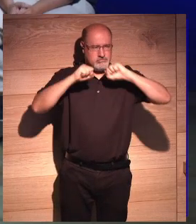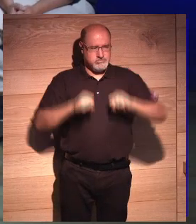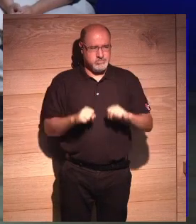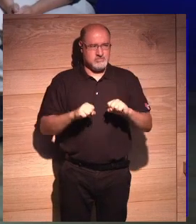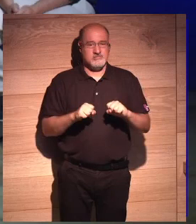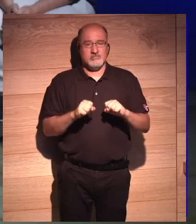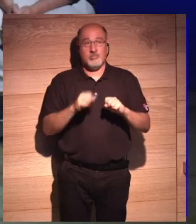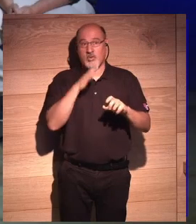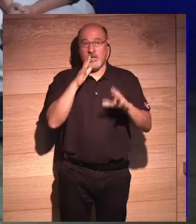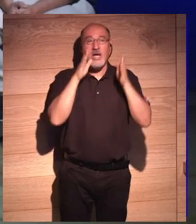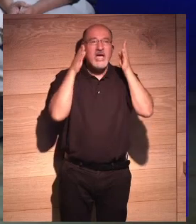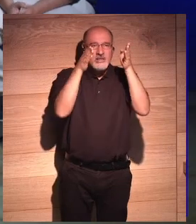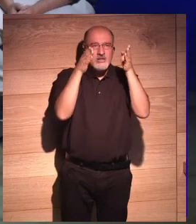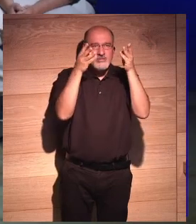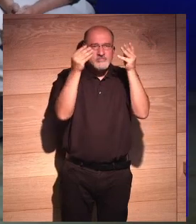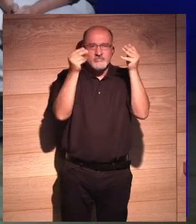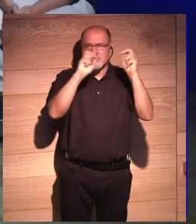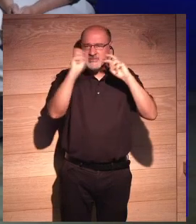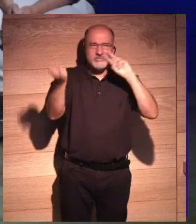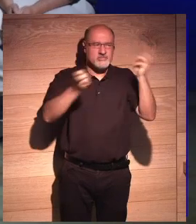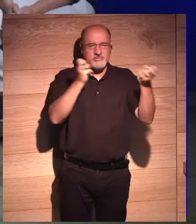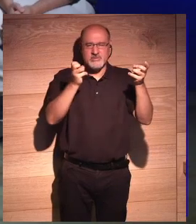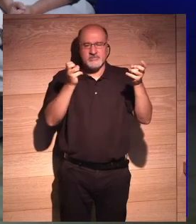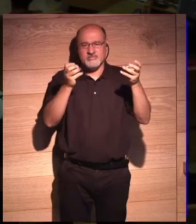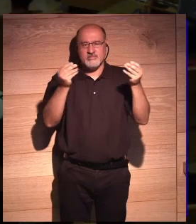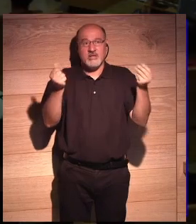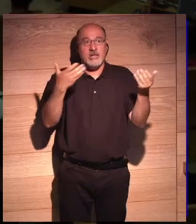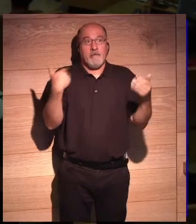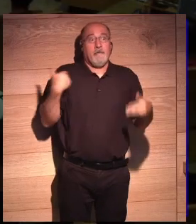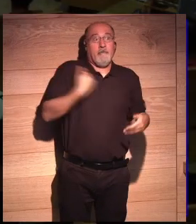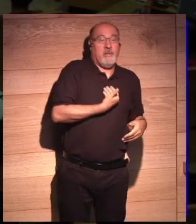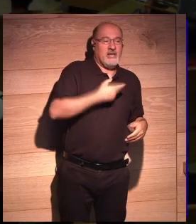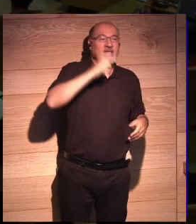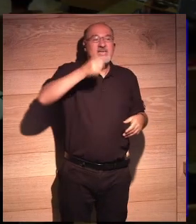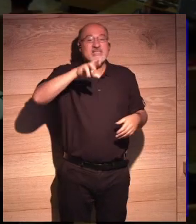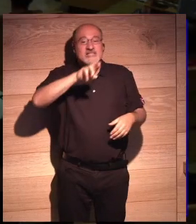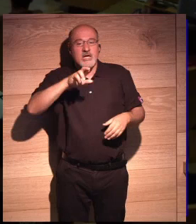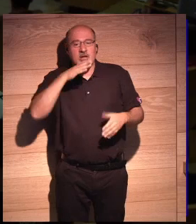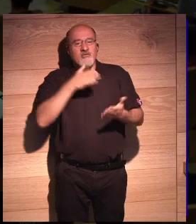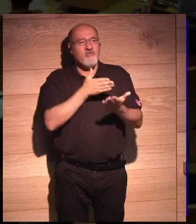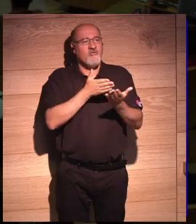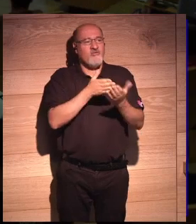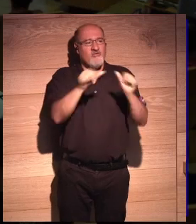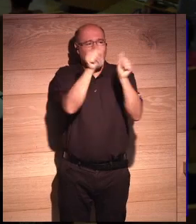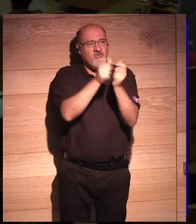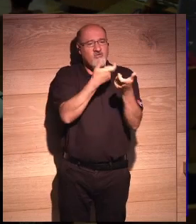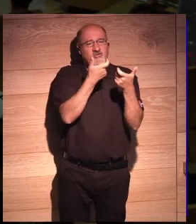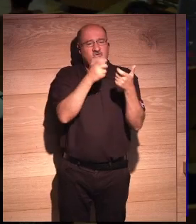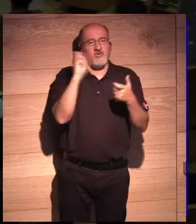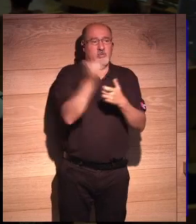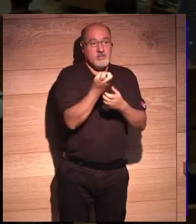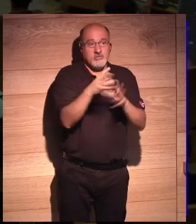much more solid with this attention deficit. So what's the role of XR in all its formats,